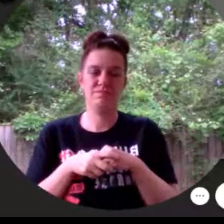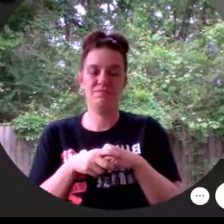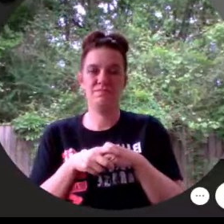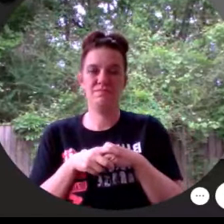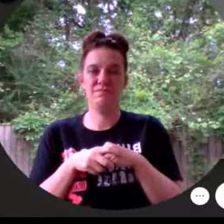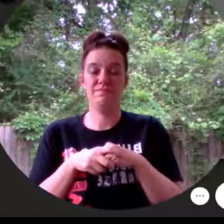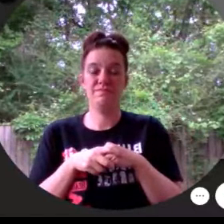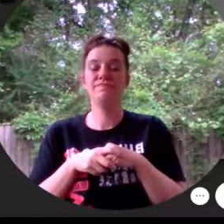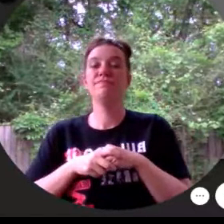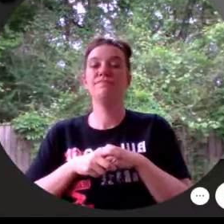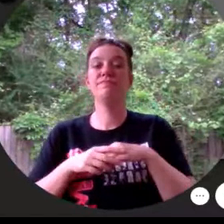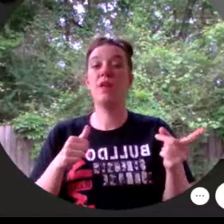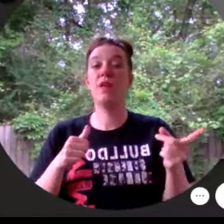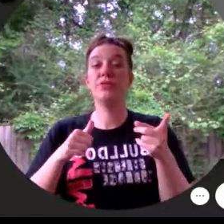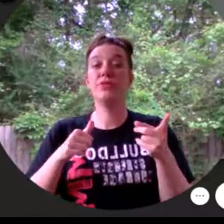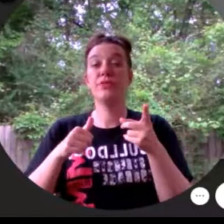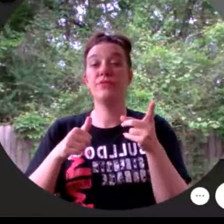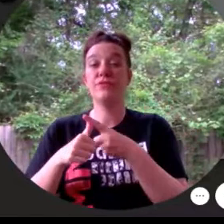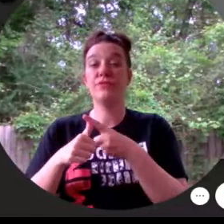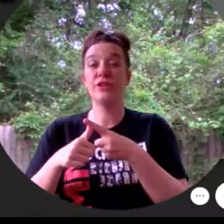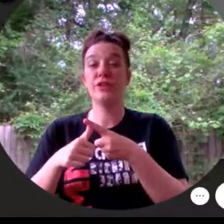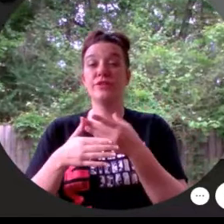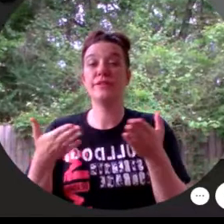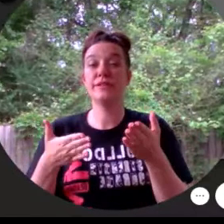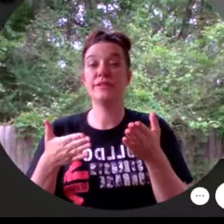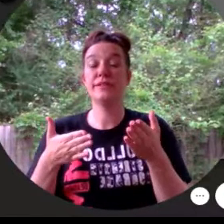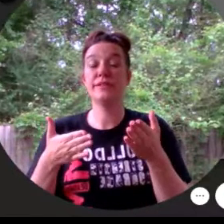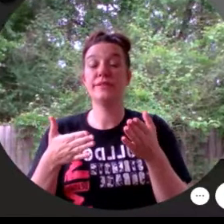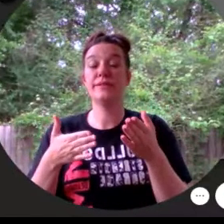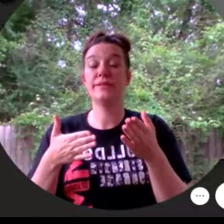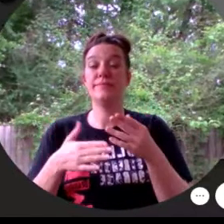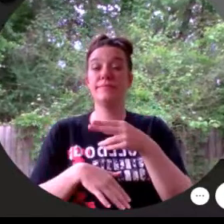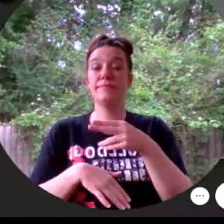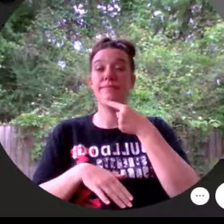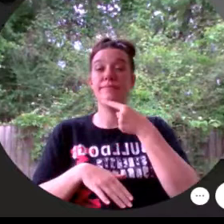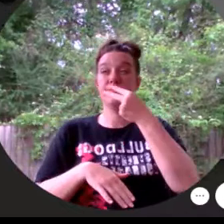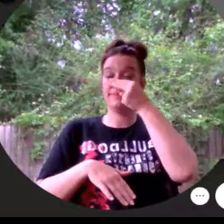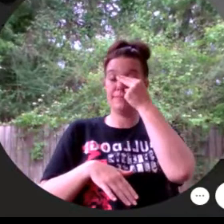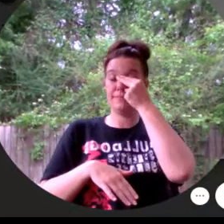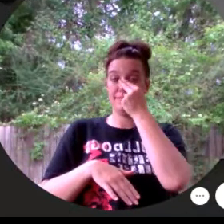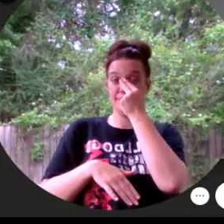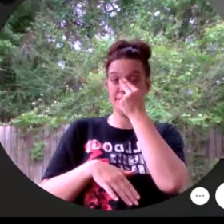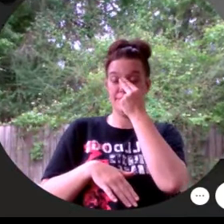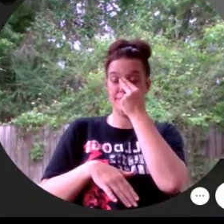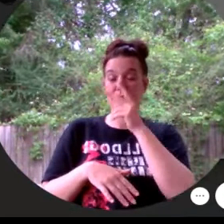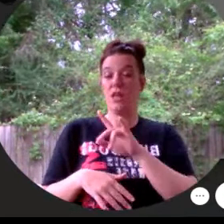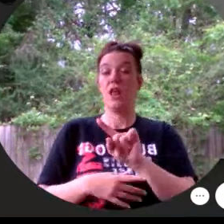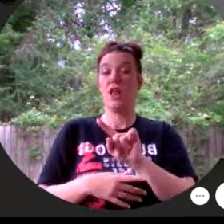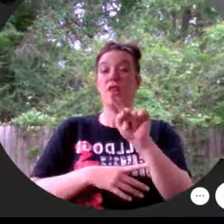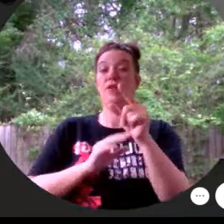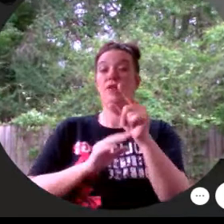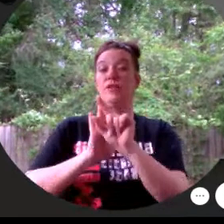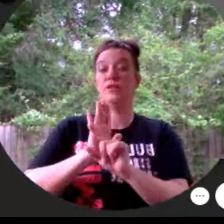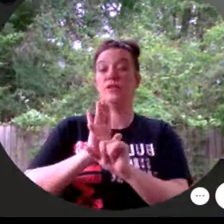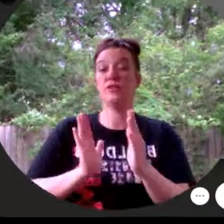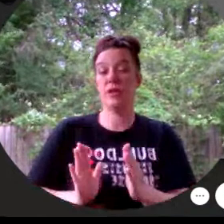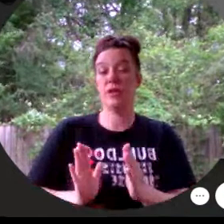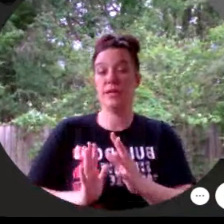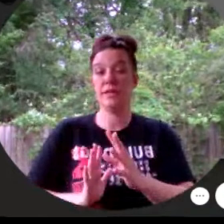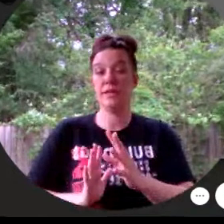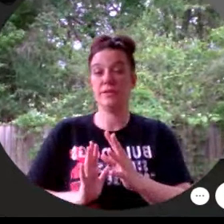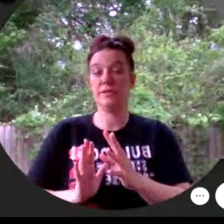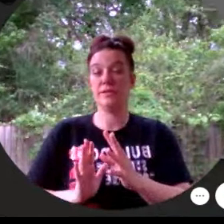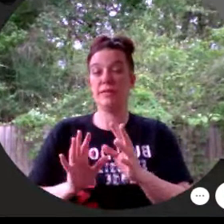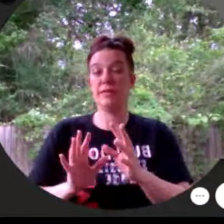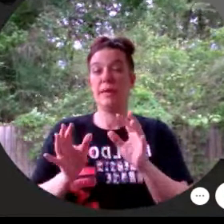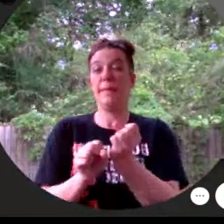First order of business, said Niles. The first graders made a papier-mâché